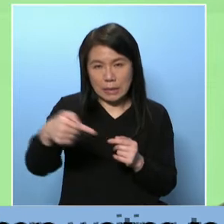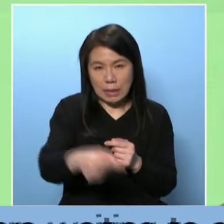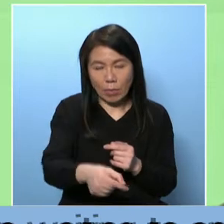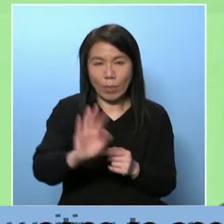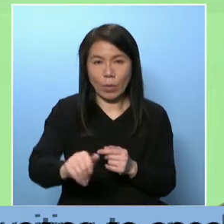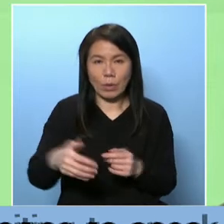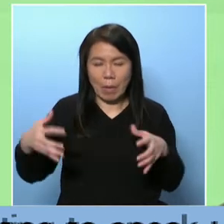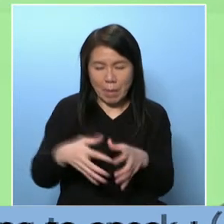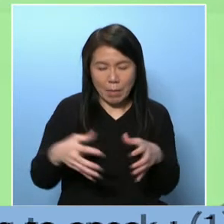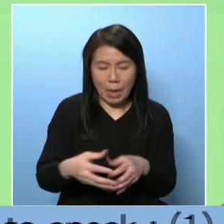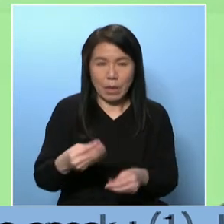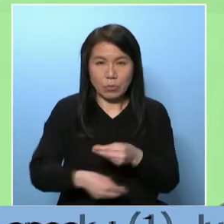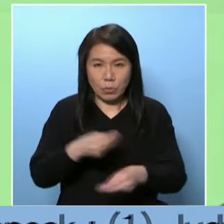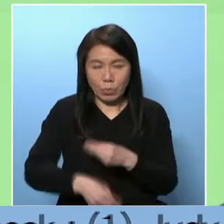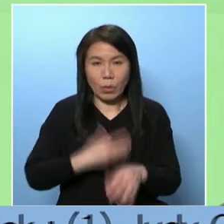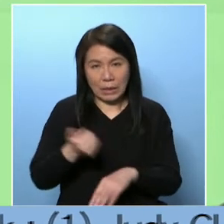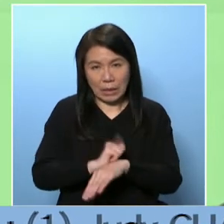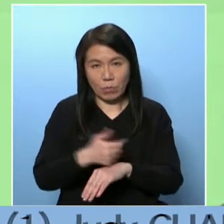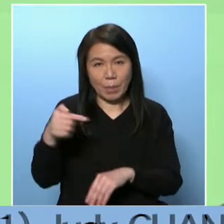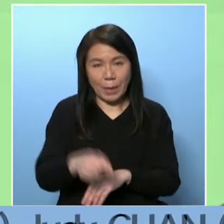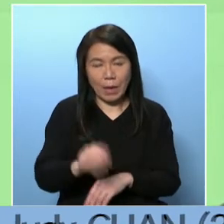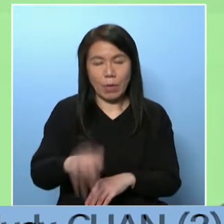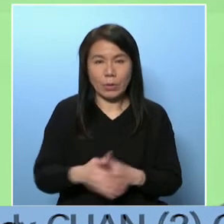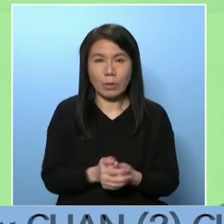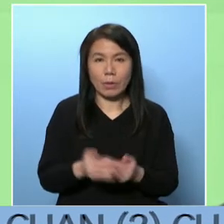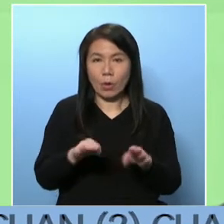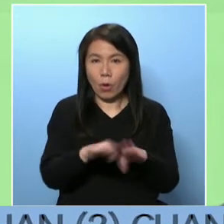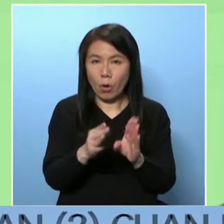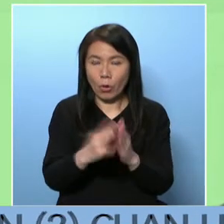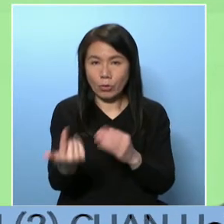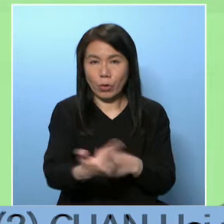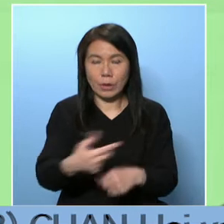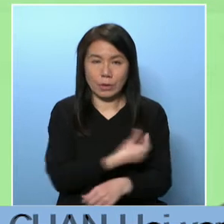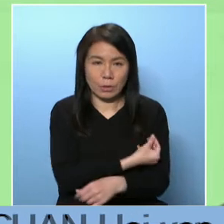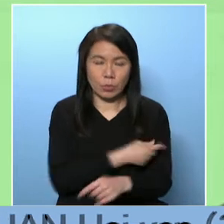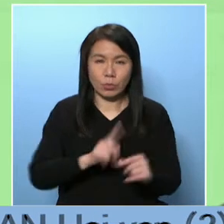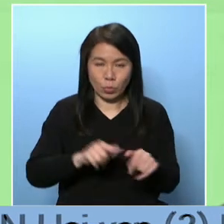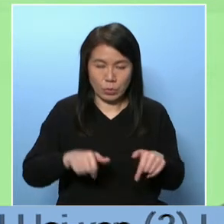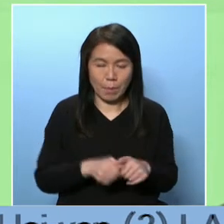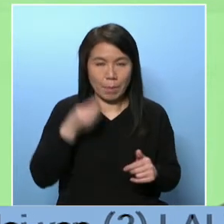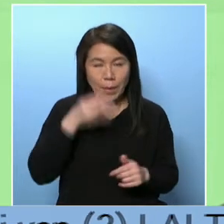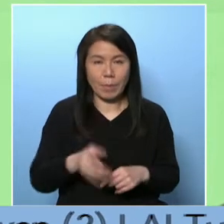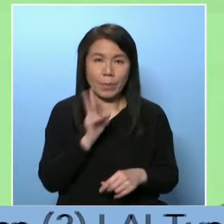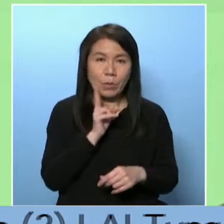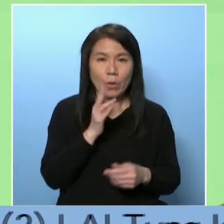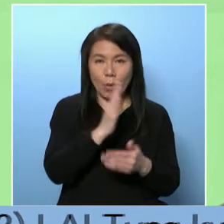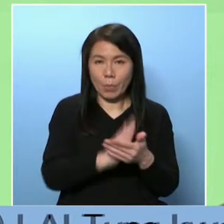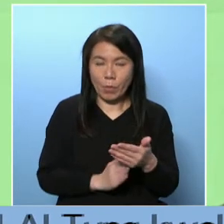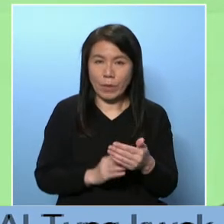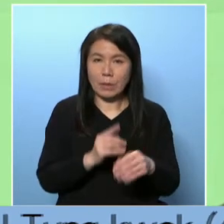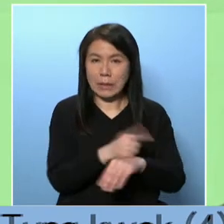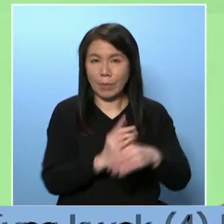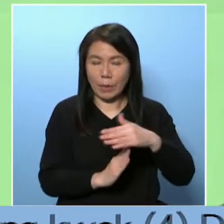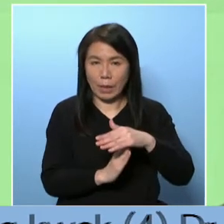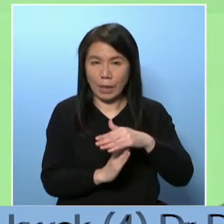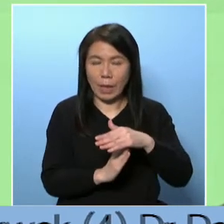that would also help ease the crowds and reduce the number of people that have to queue up. And more vaccination centers will also be set